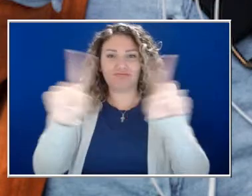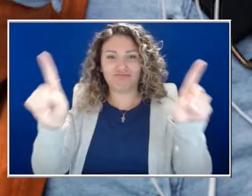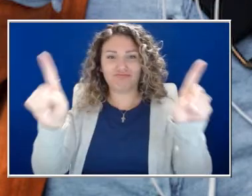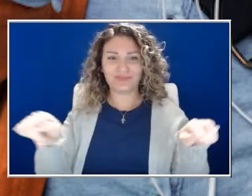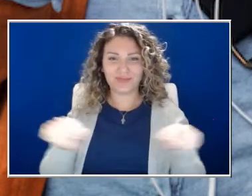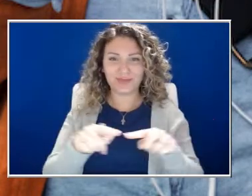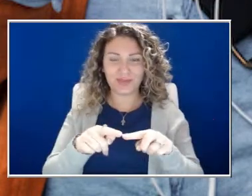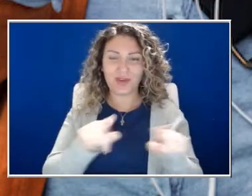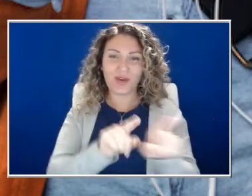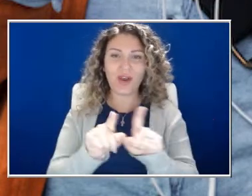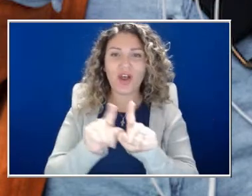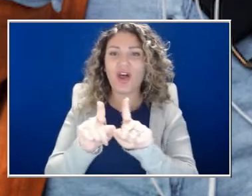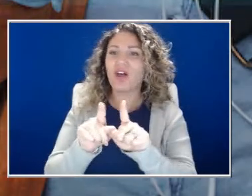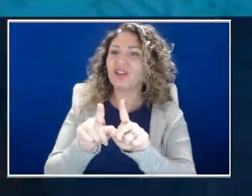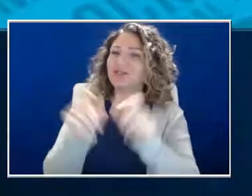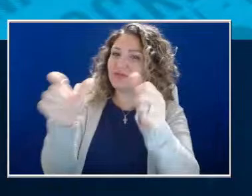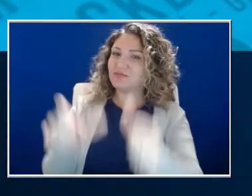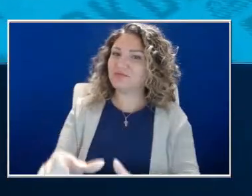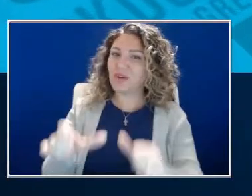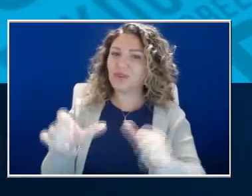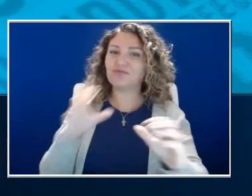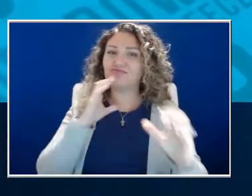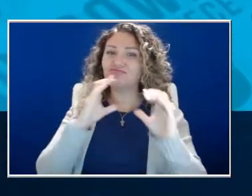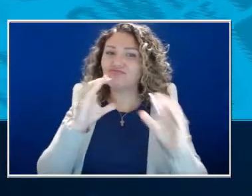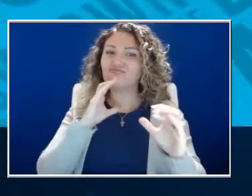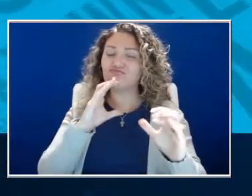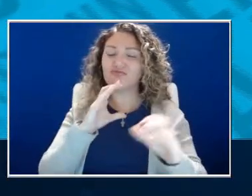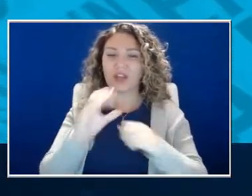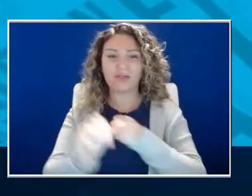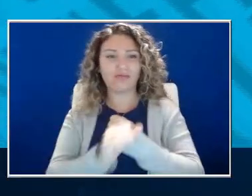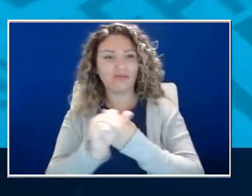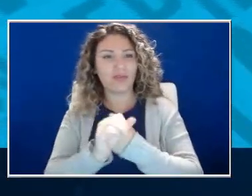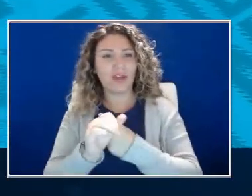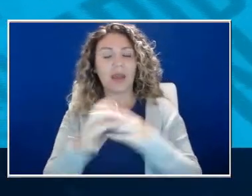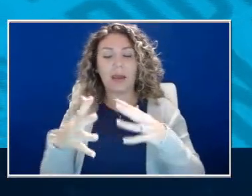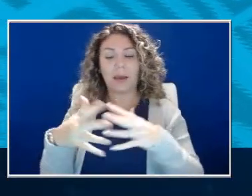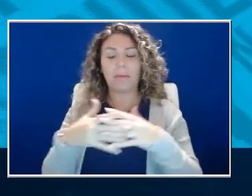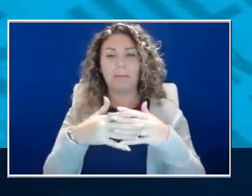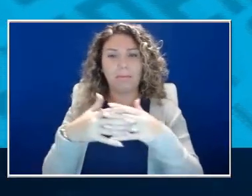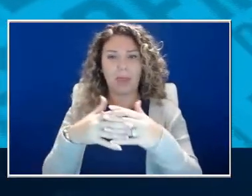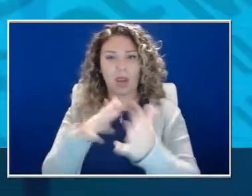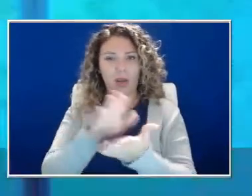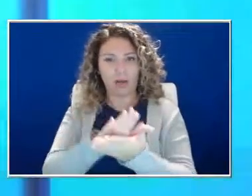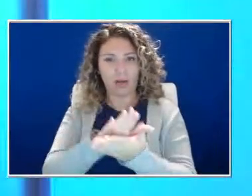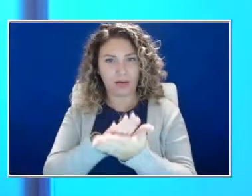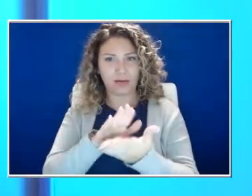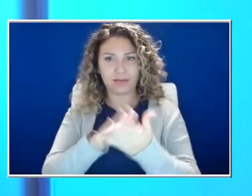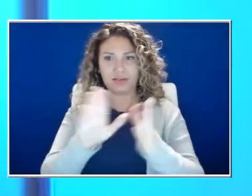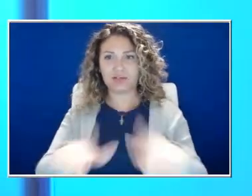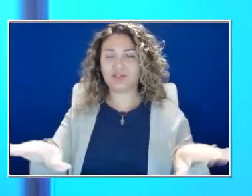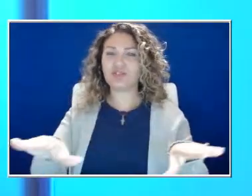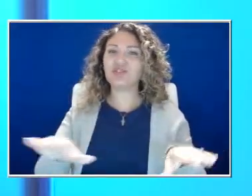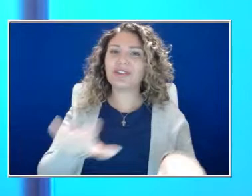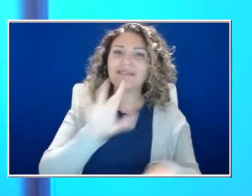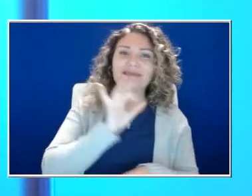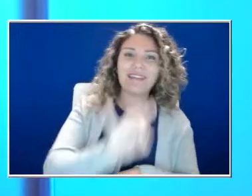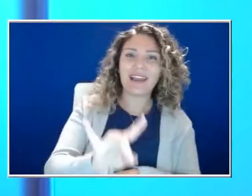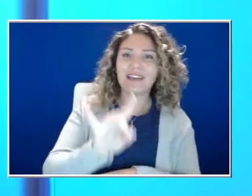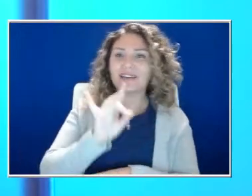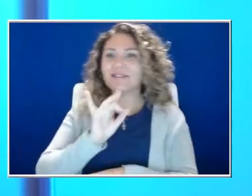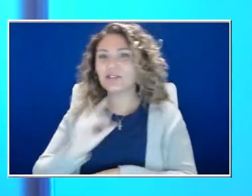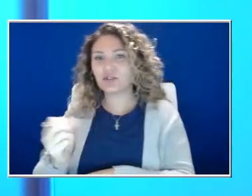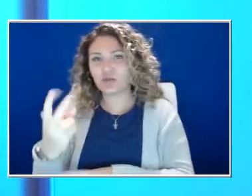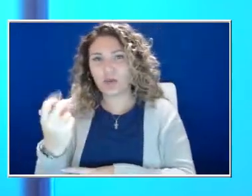them in the chat thread. The American Academy of Pediatrics shows that children ages 8 to 12 spend an average of 4 to